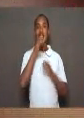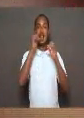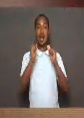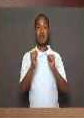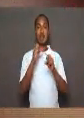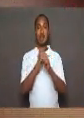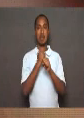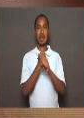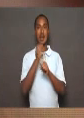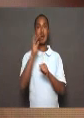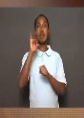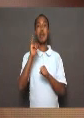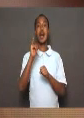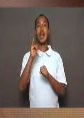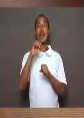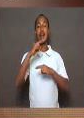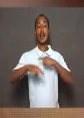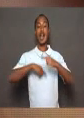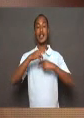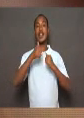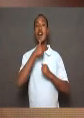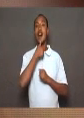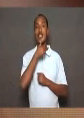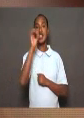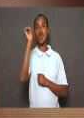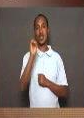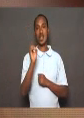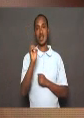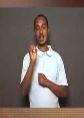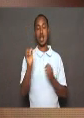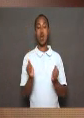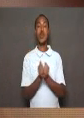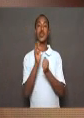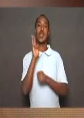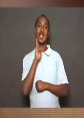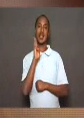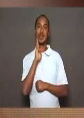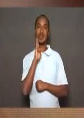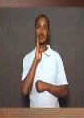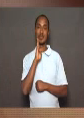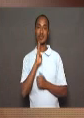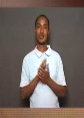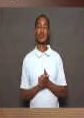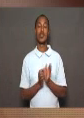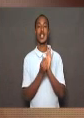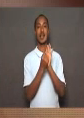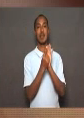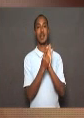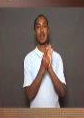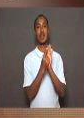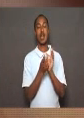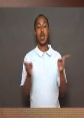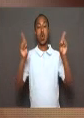Acids can be prepared by reacting acidic oxides with water. For